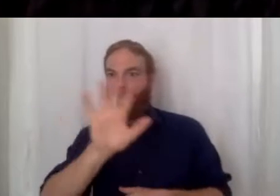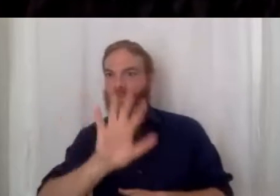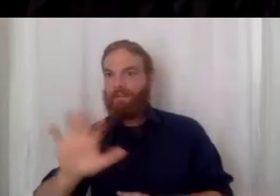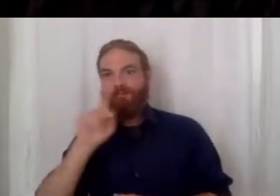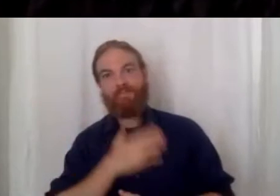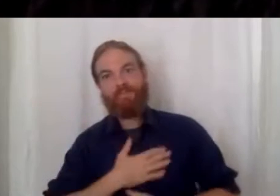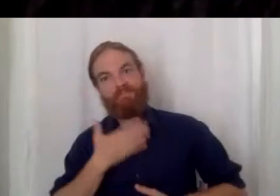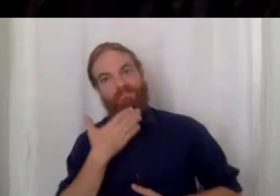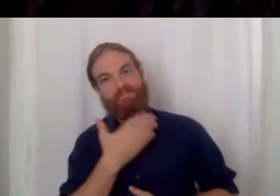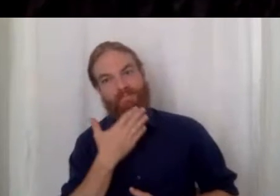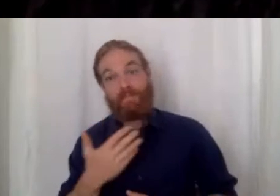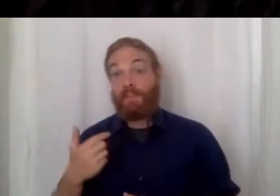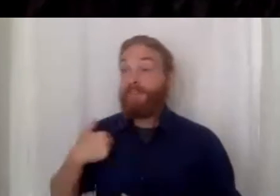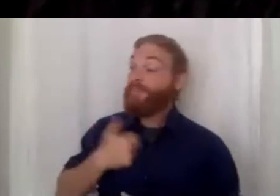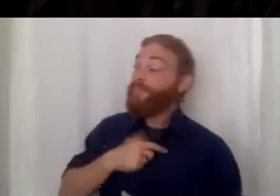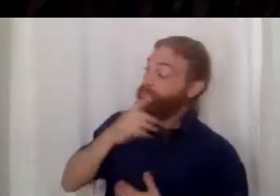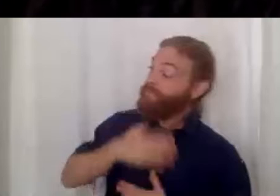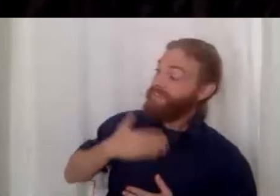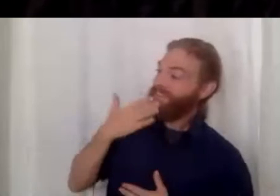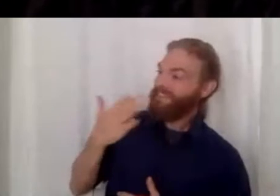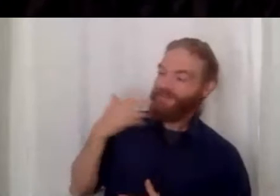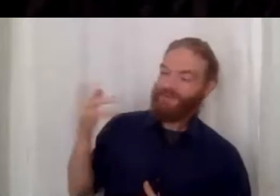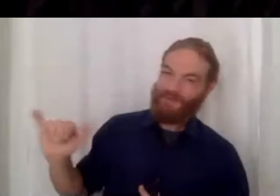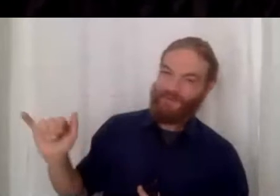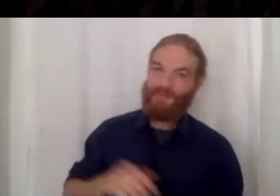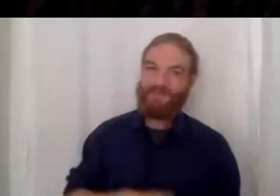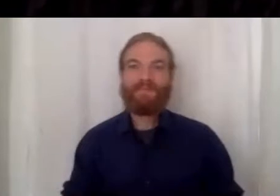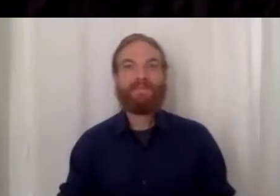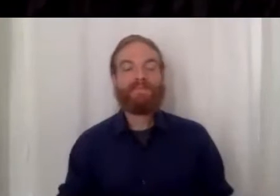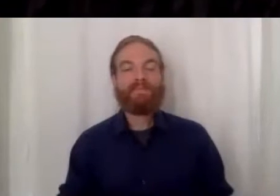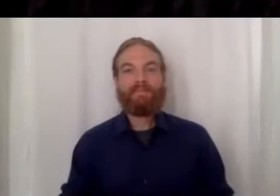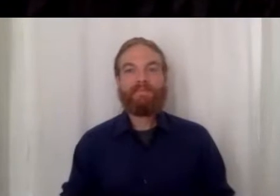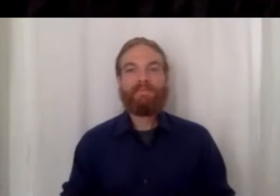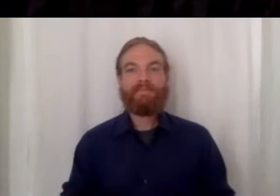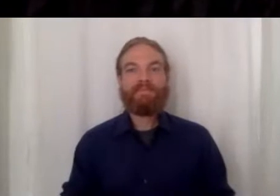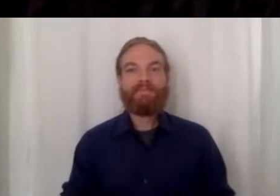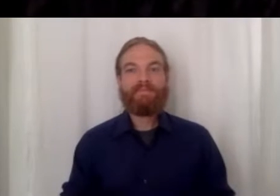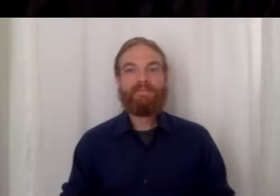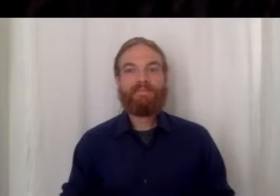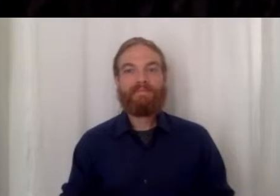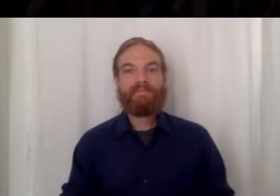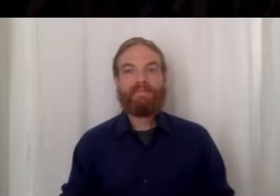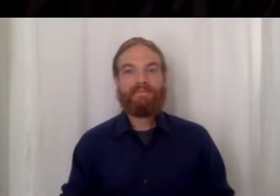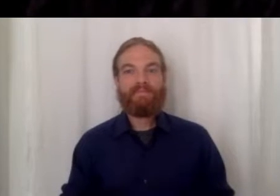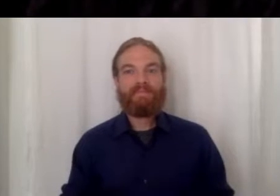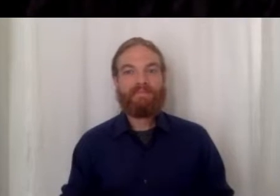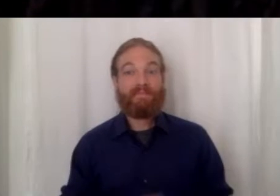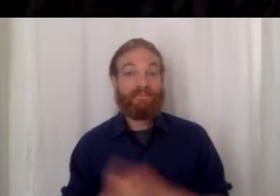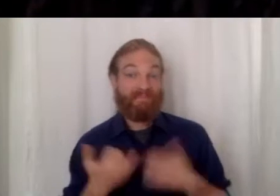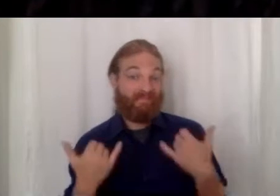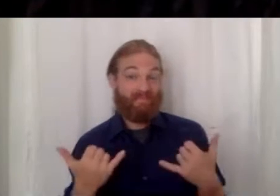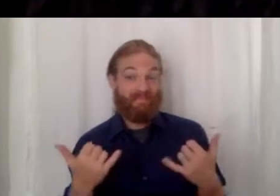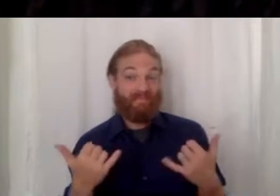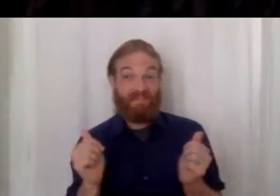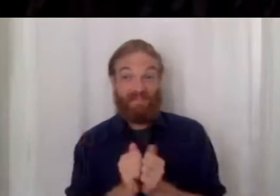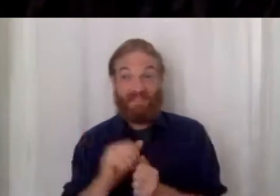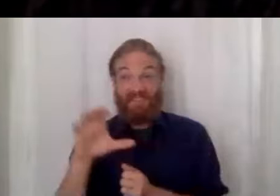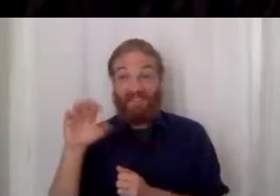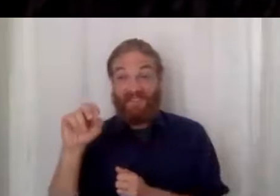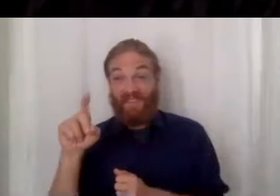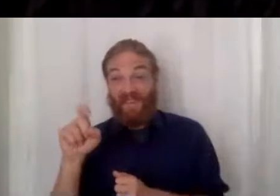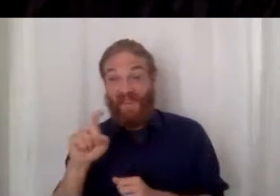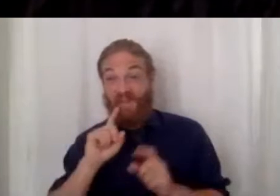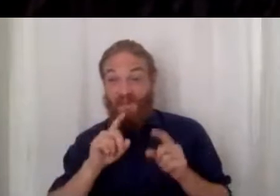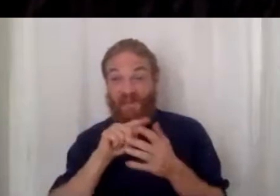are, you know, just within the state of COVID response and mental health needs, I mean, I think that this really comes at a